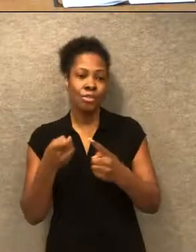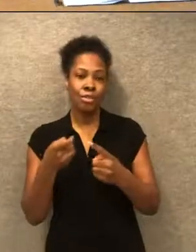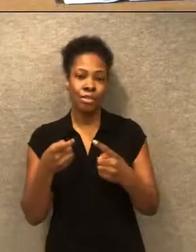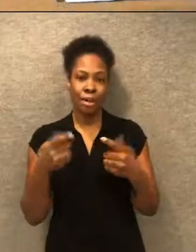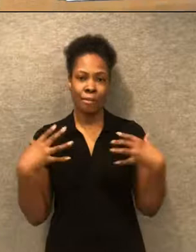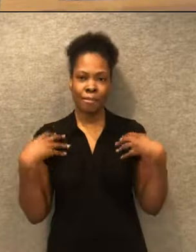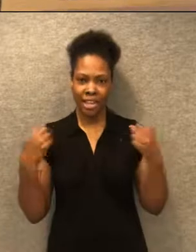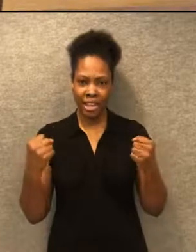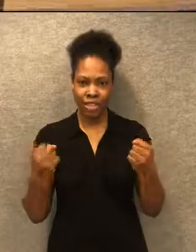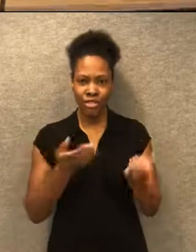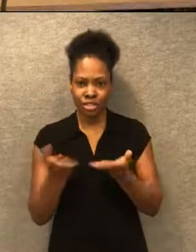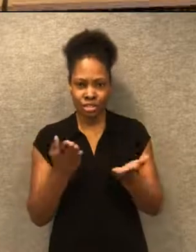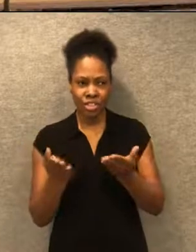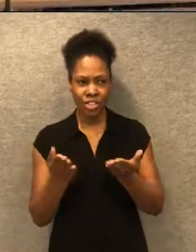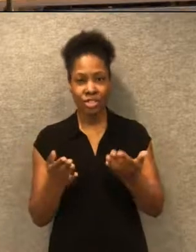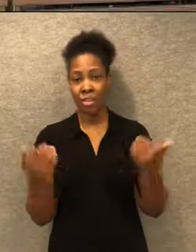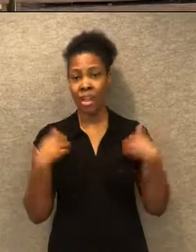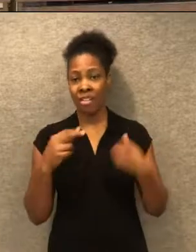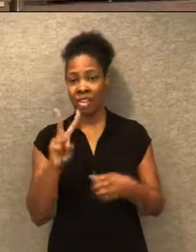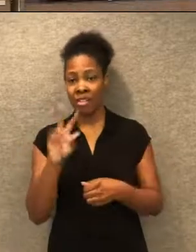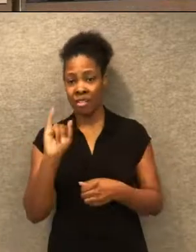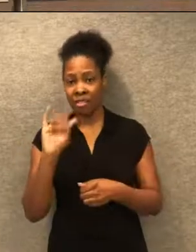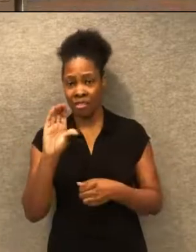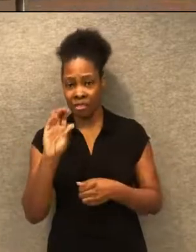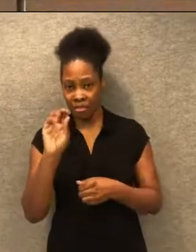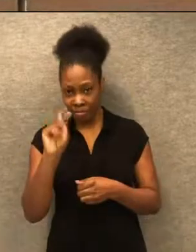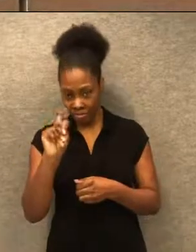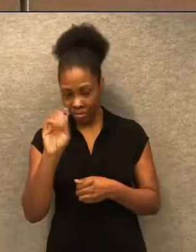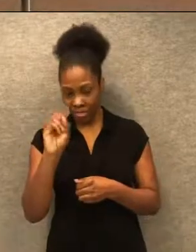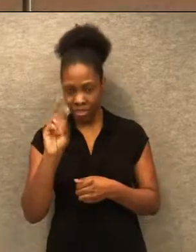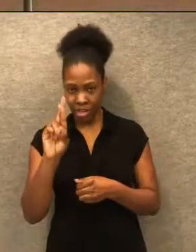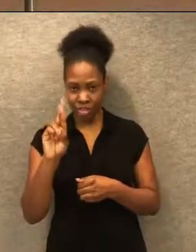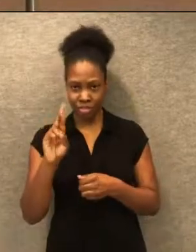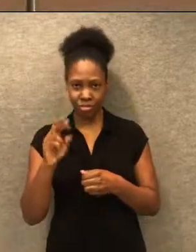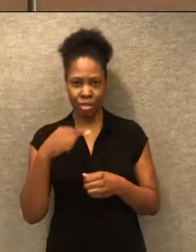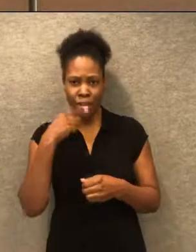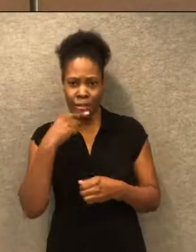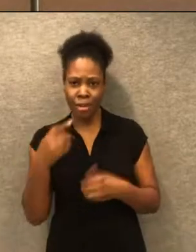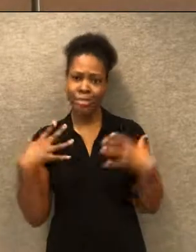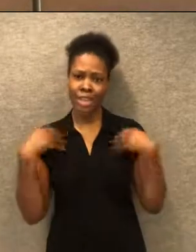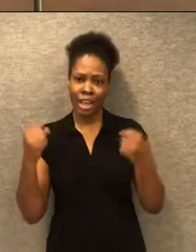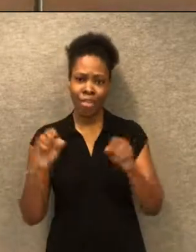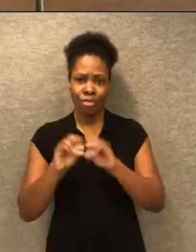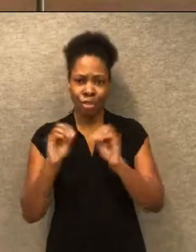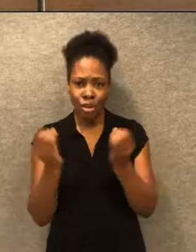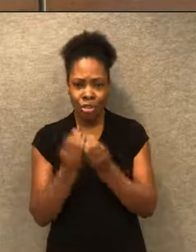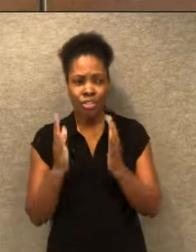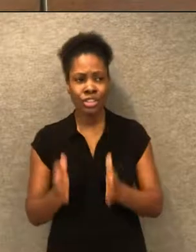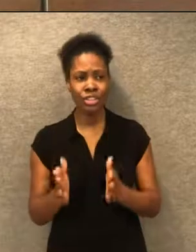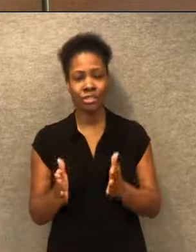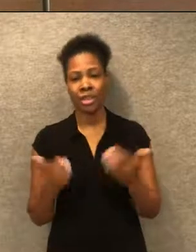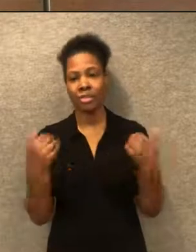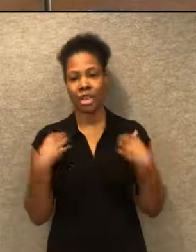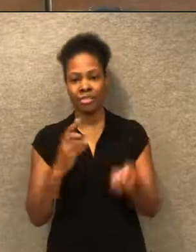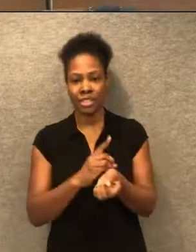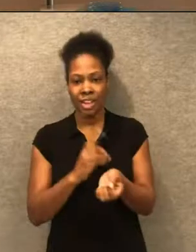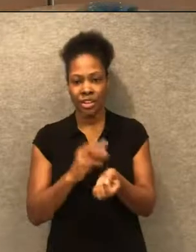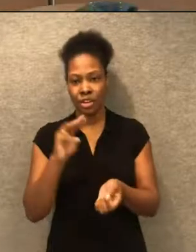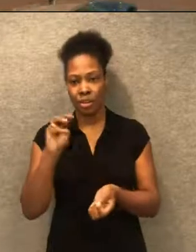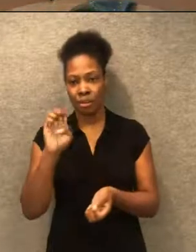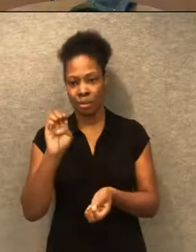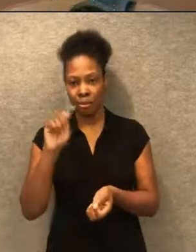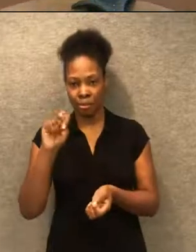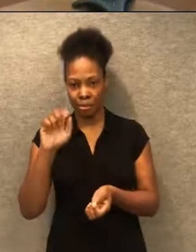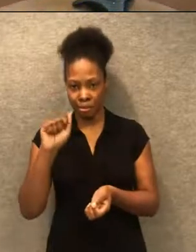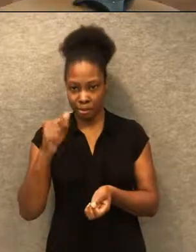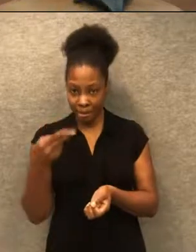also have Victor Corte, our Public Health Officer, and we have Dr. Mehta, who is with us from the East Orange General